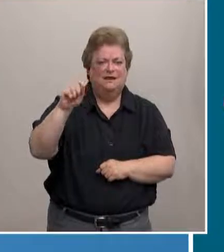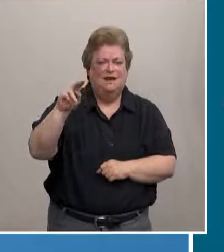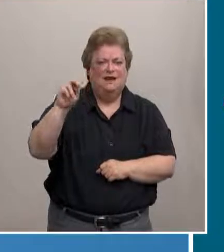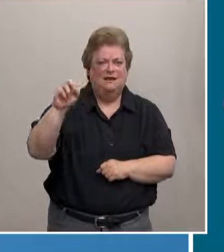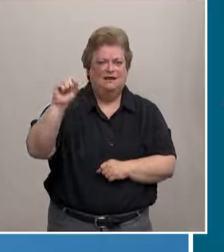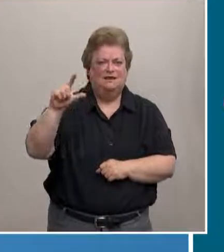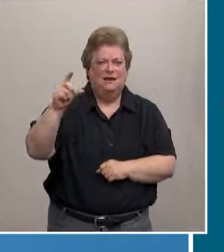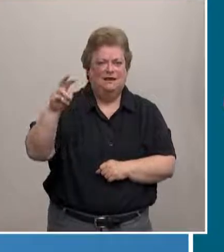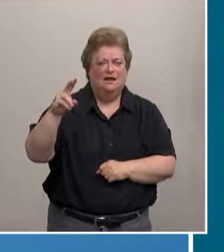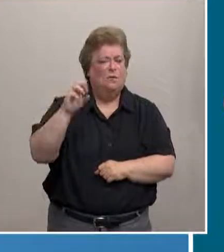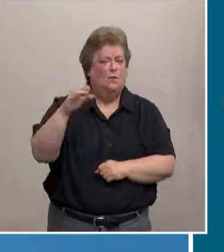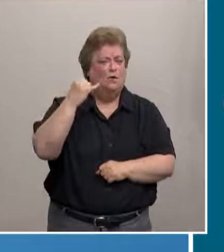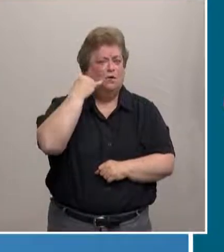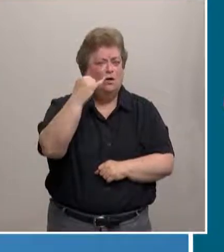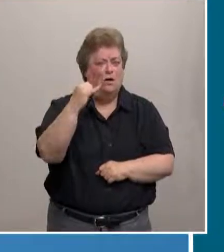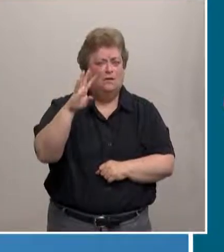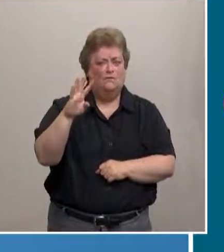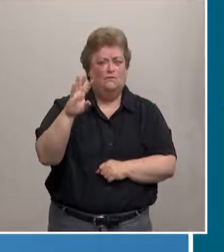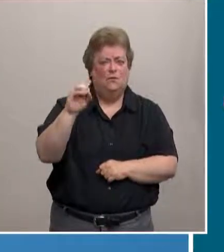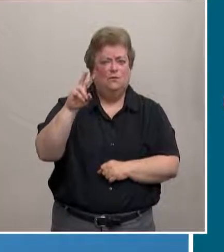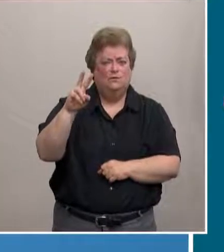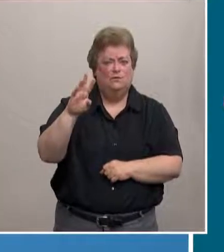covid19.lincoln.ne.gov or just by calling